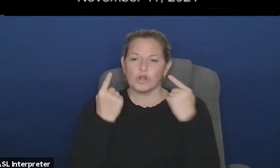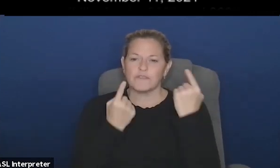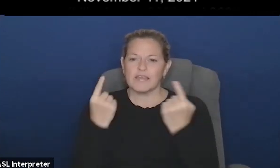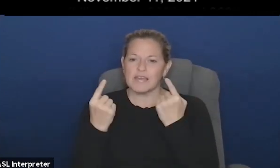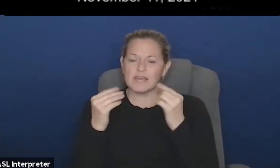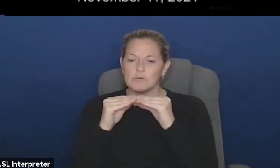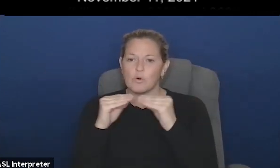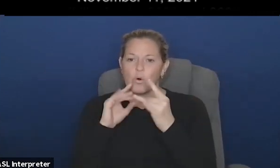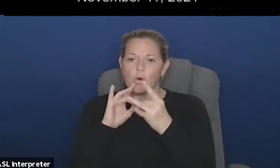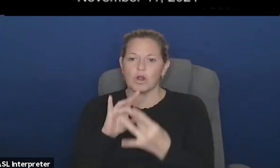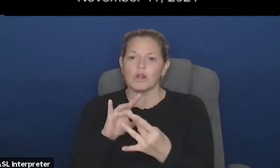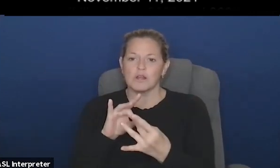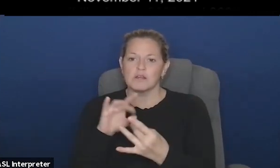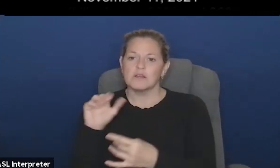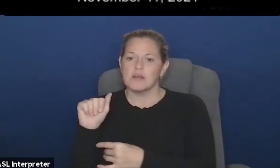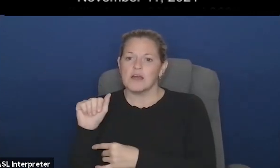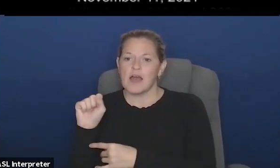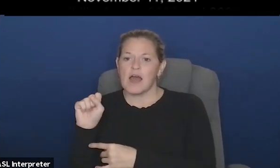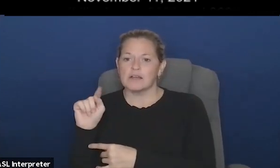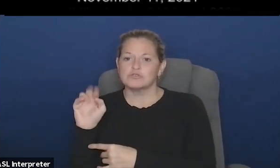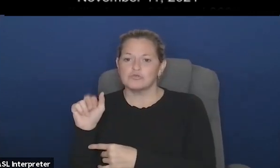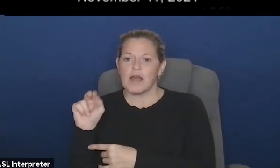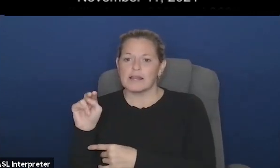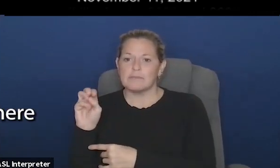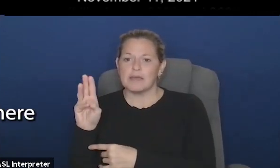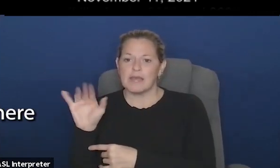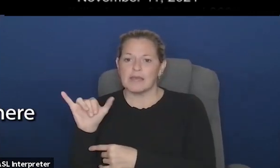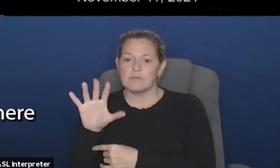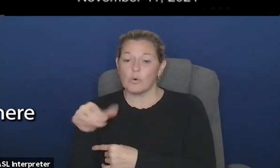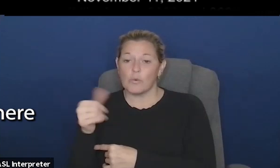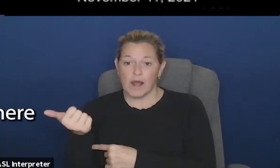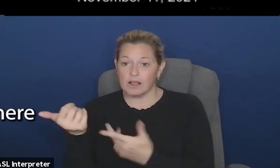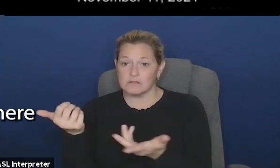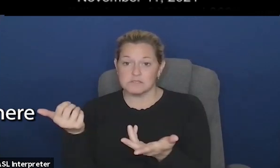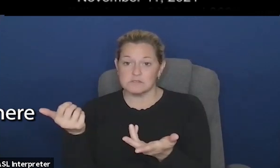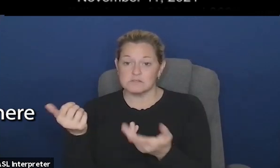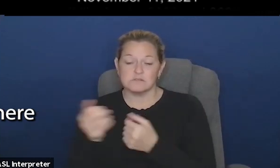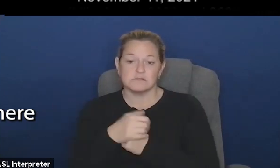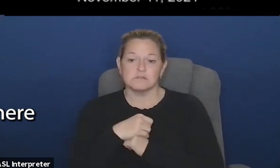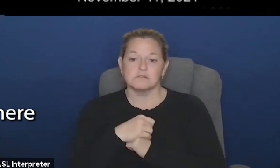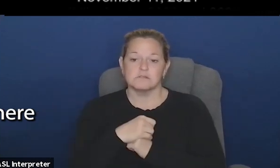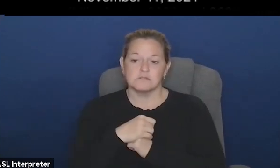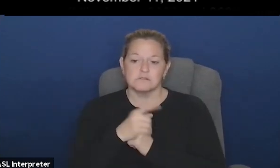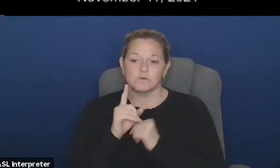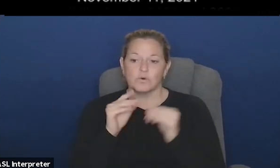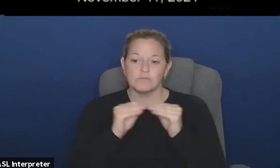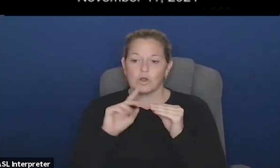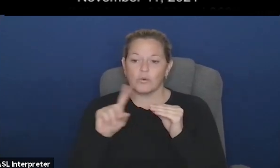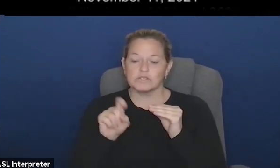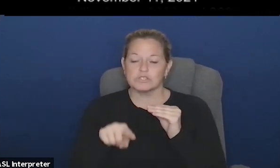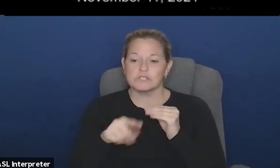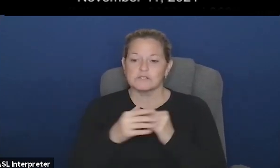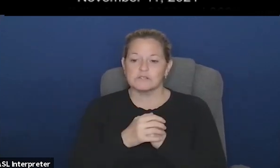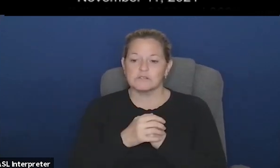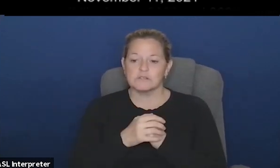but I'd love to hear what others are thinking it could be useful for. Awesome. And we will take one more question here, and then before we transition, this